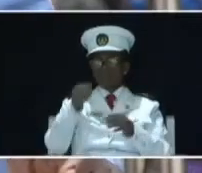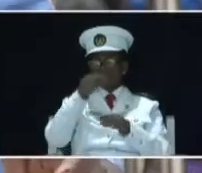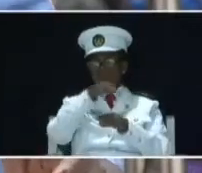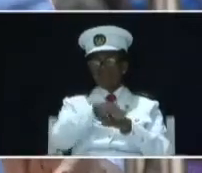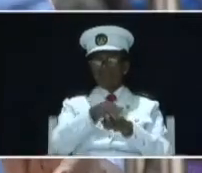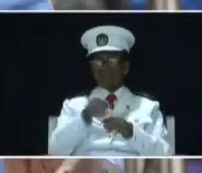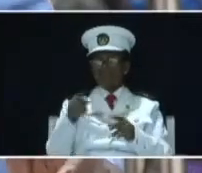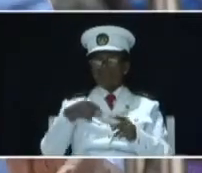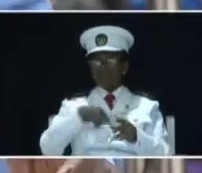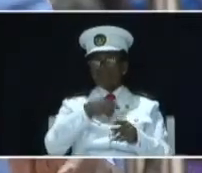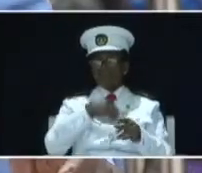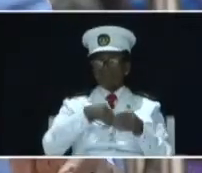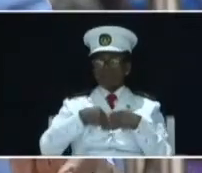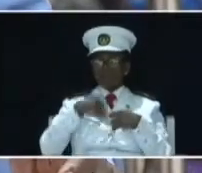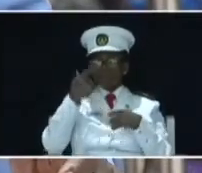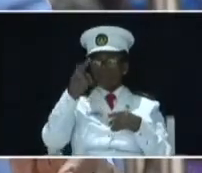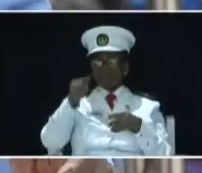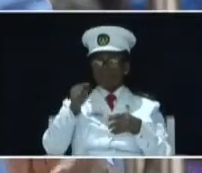senior partner,